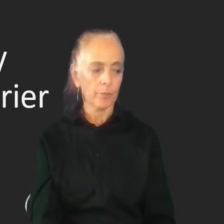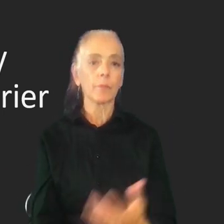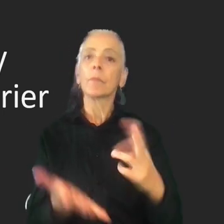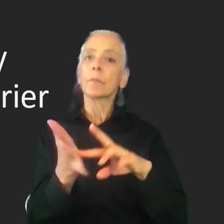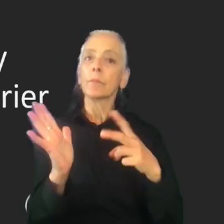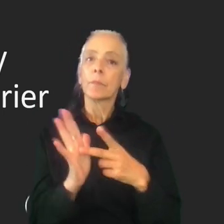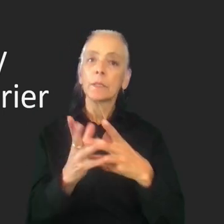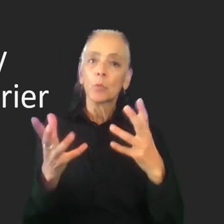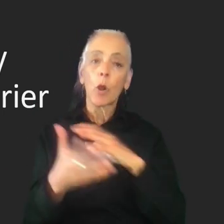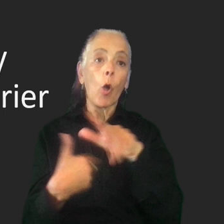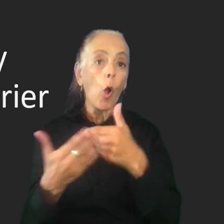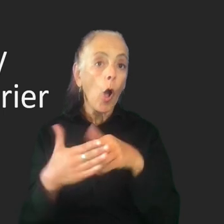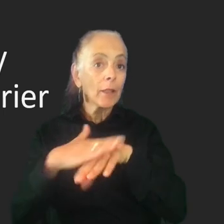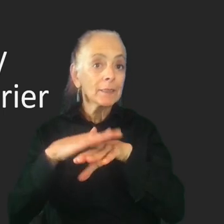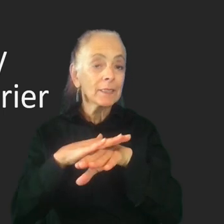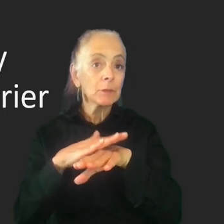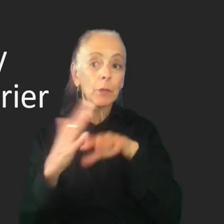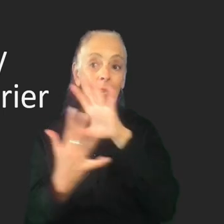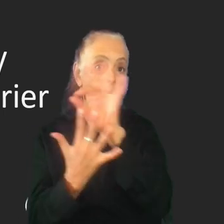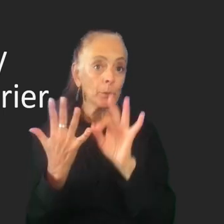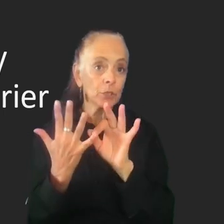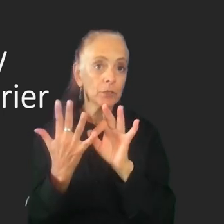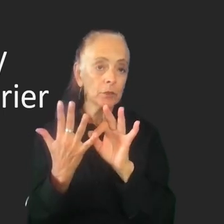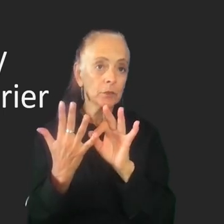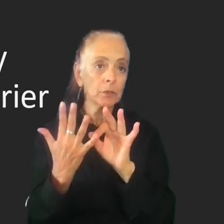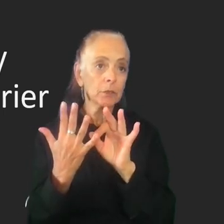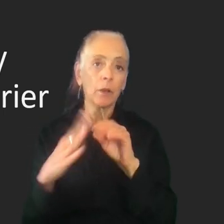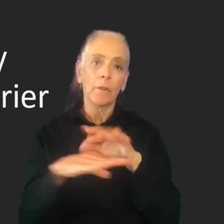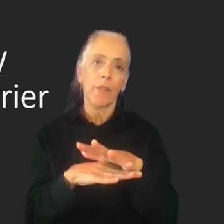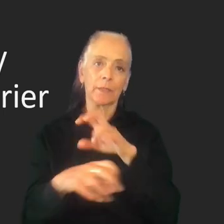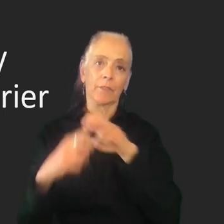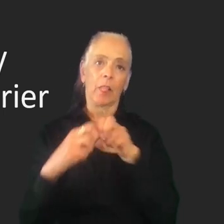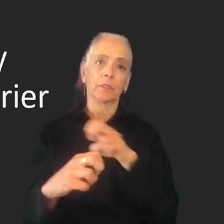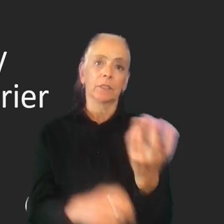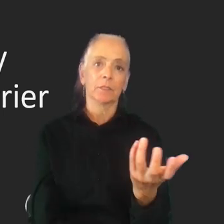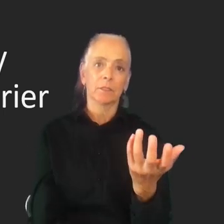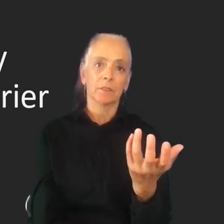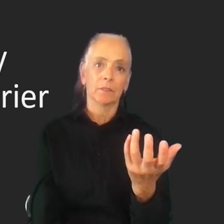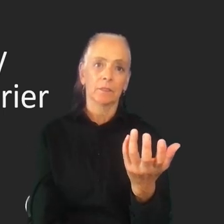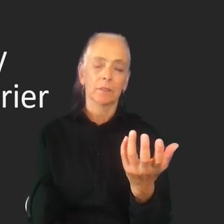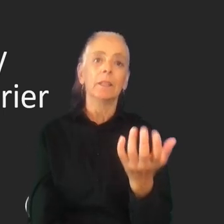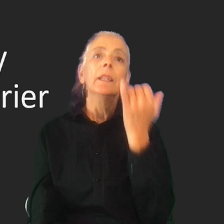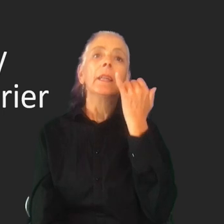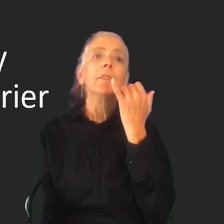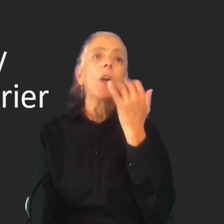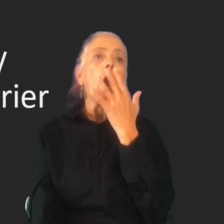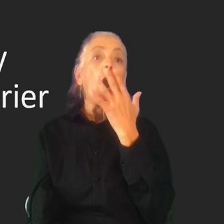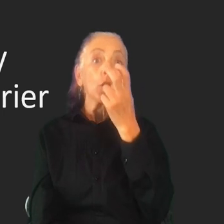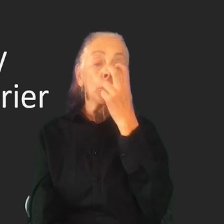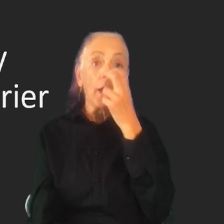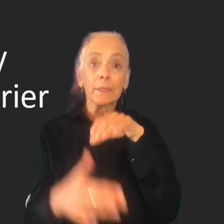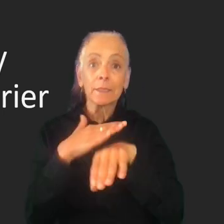this means that all accessibility options affect difficulty for example if you remove colorblindness